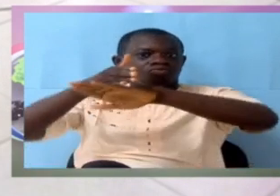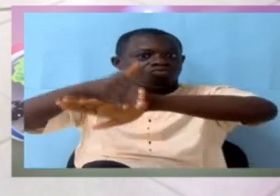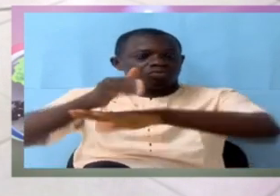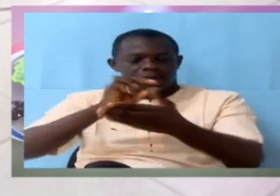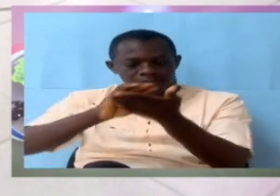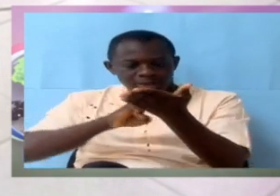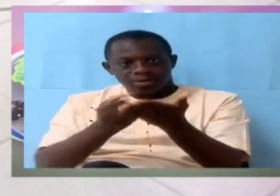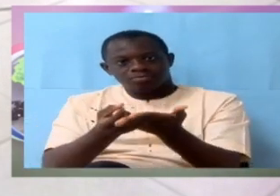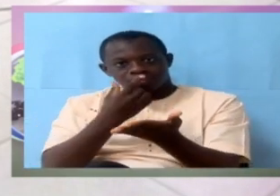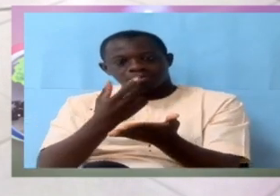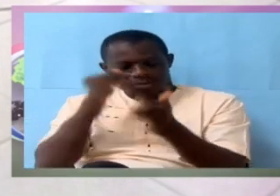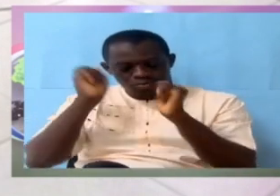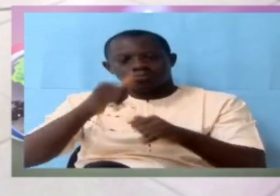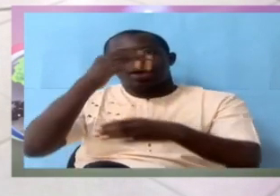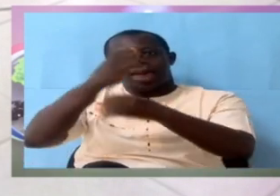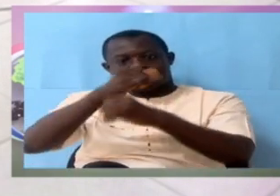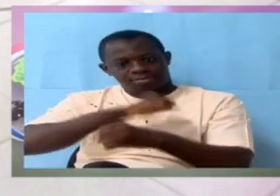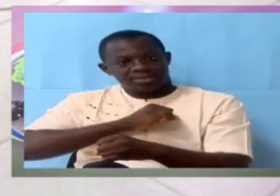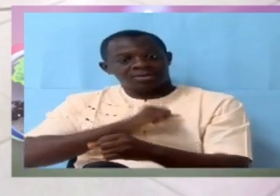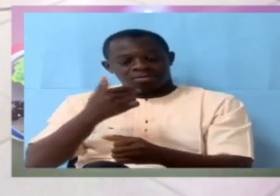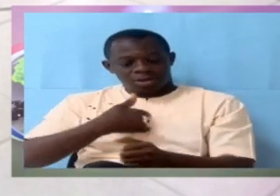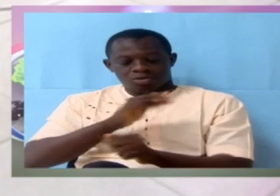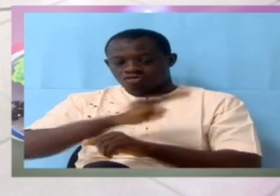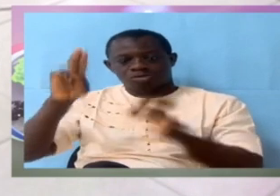So I cannot stop that medicine.